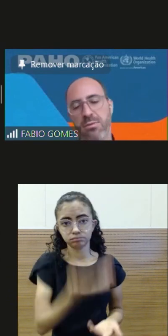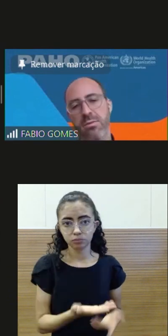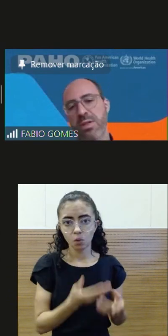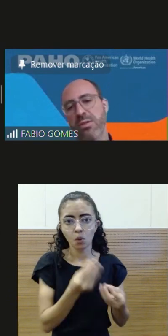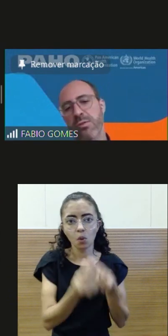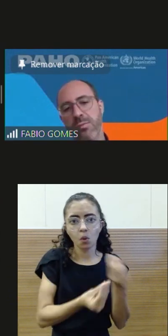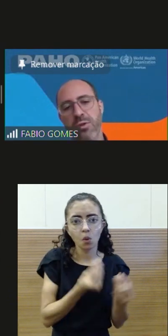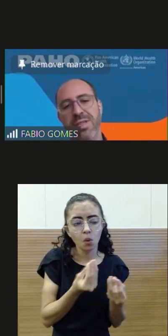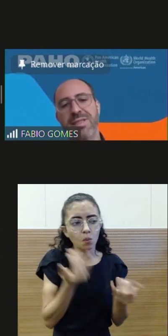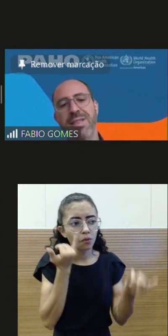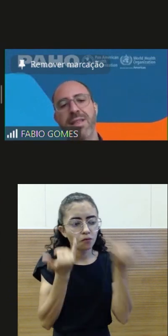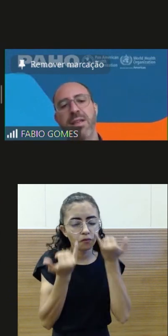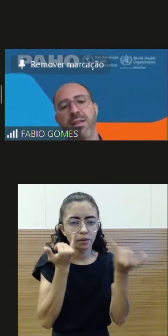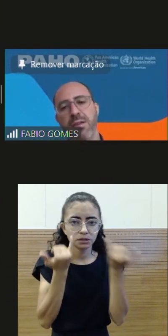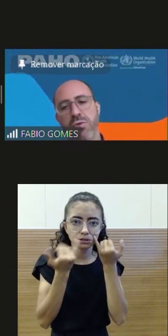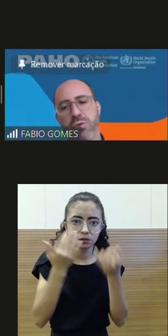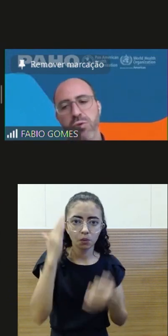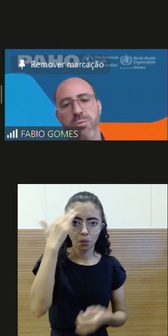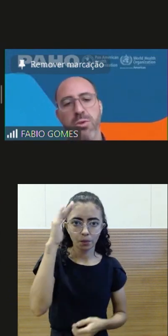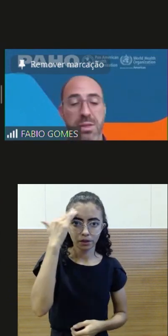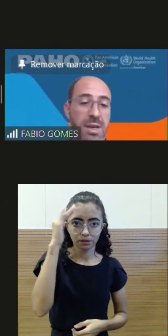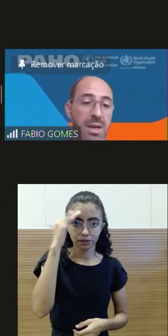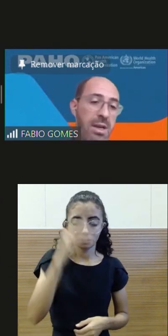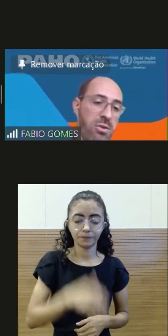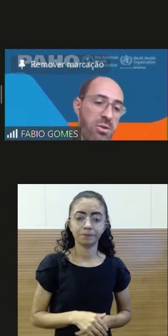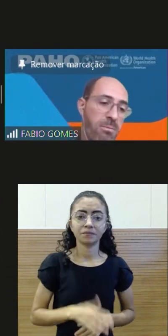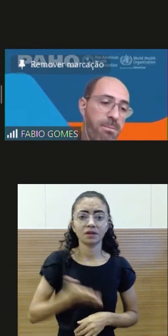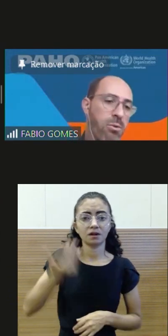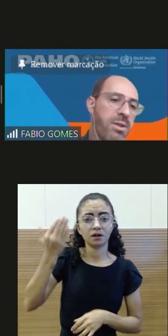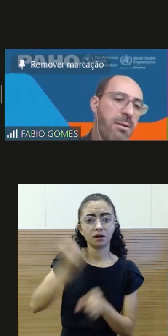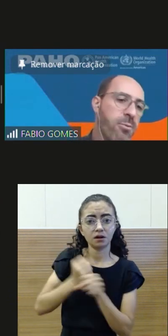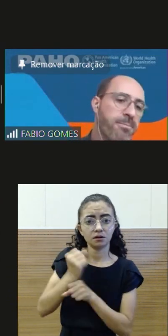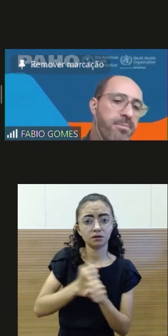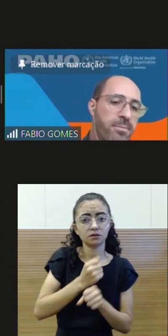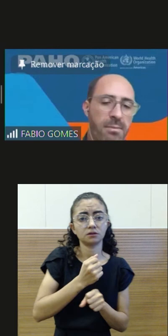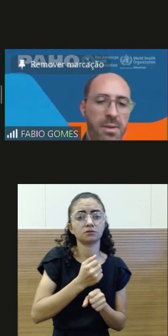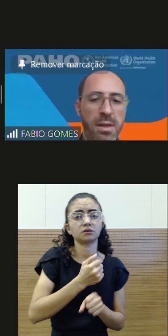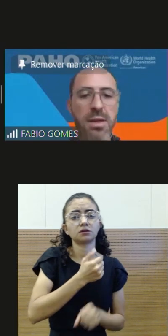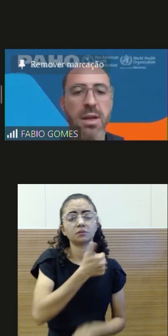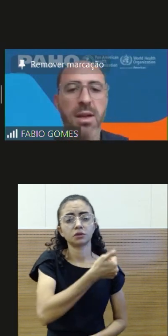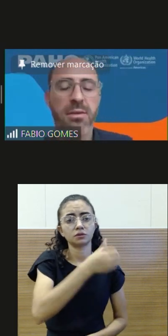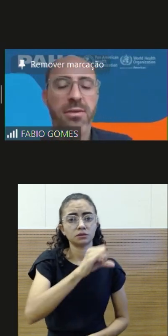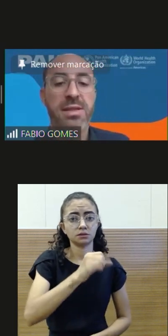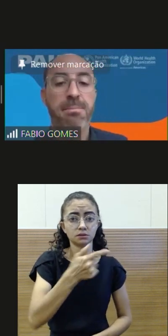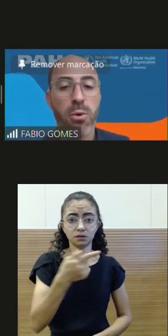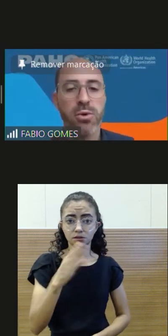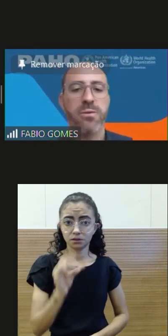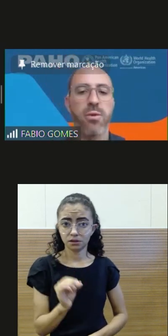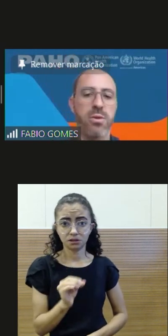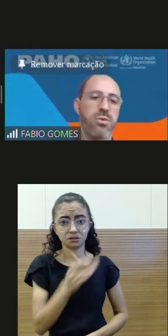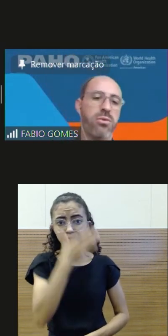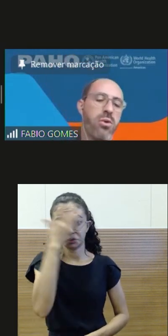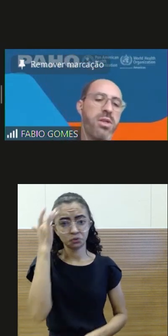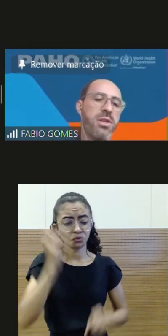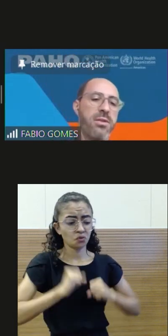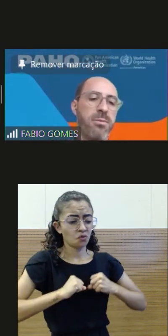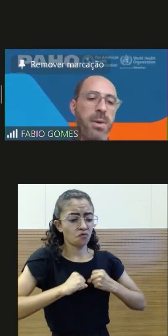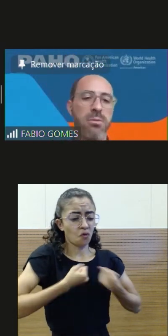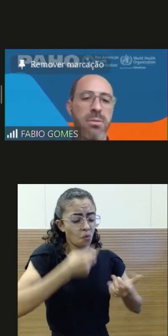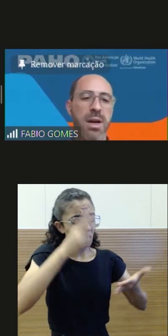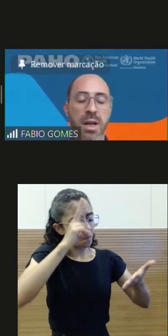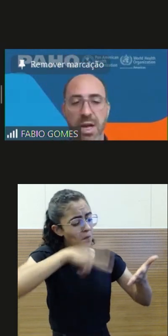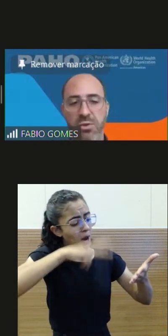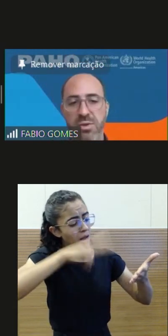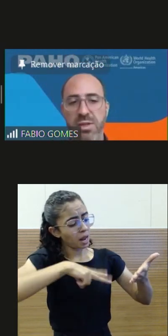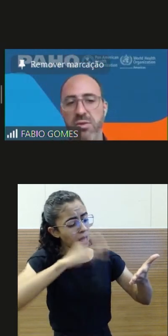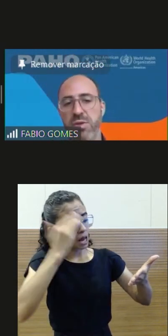and we already know this from the 70s. They use very little time and